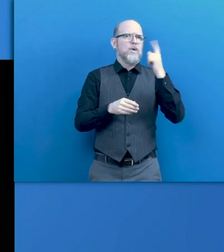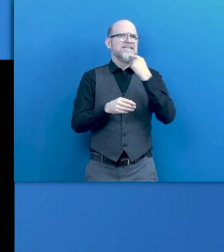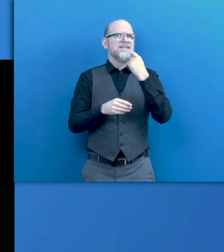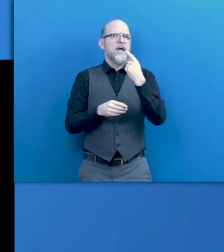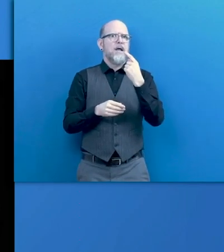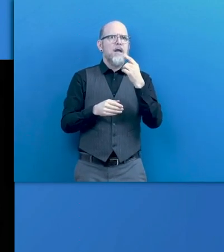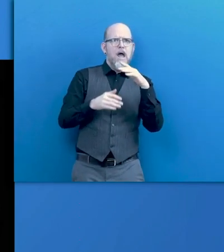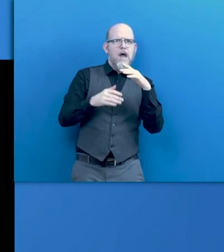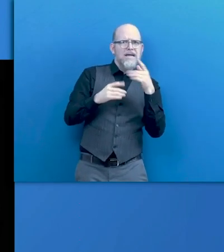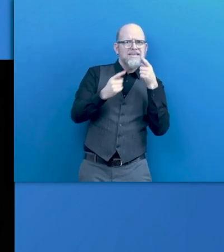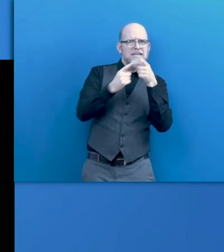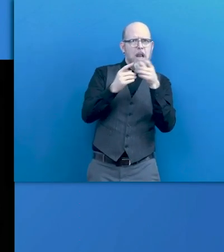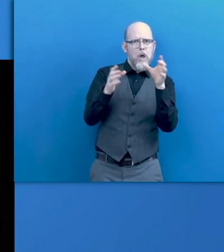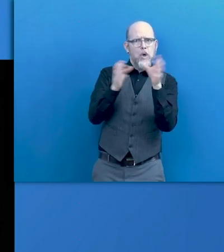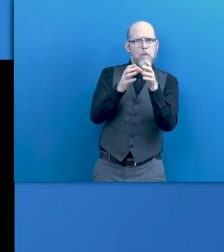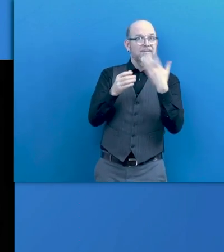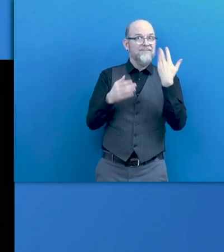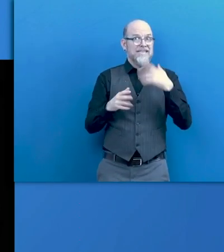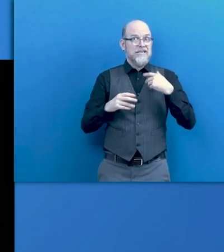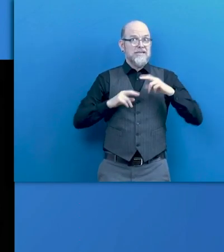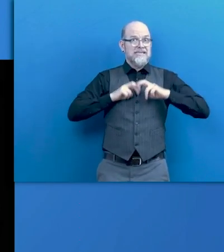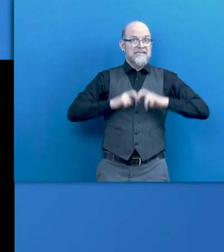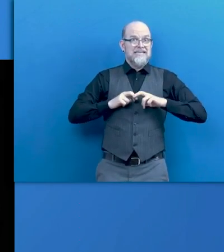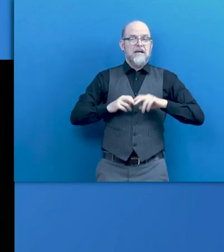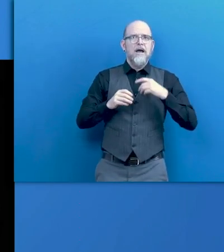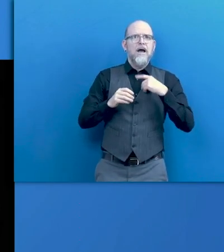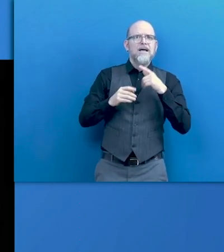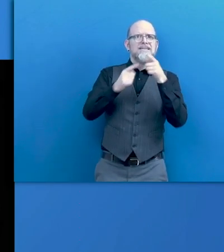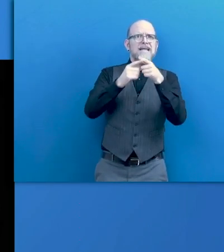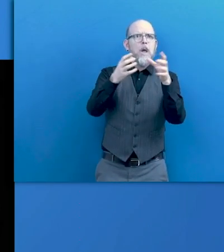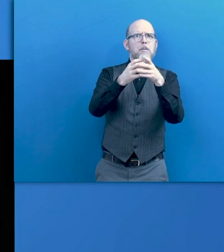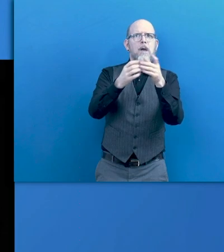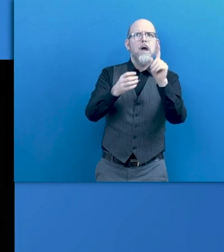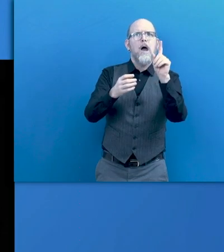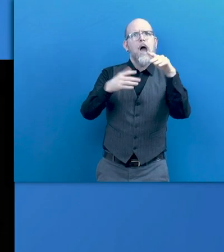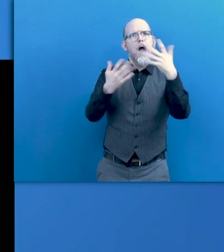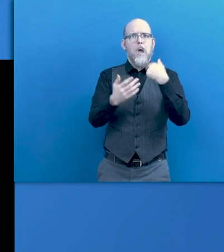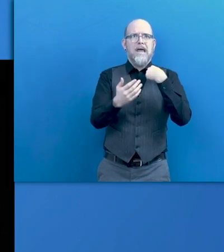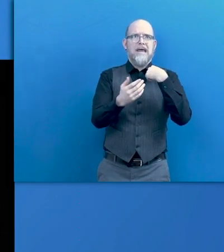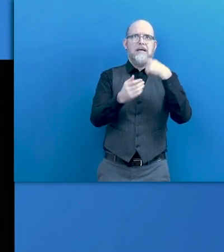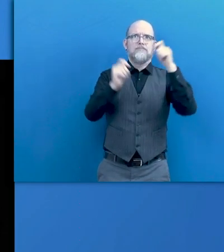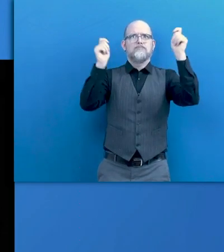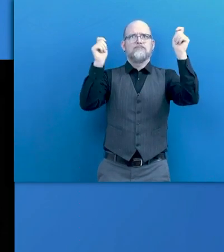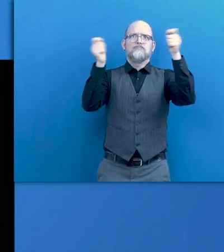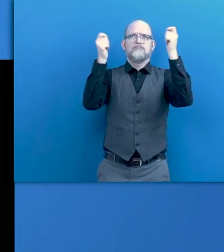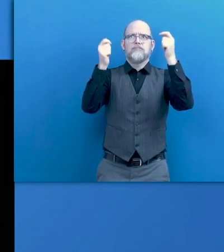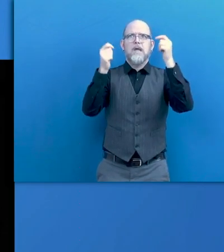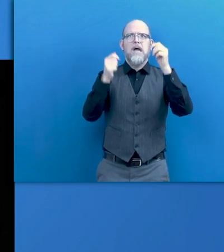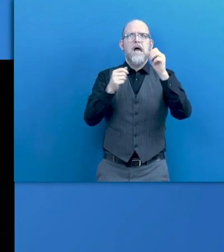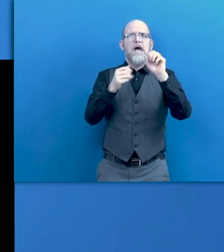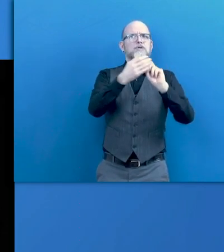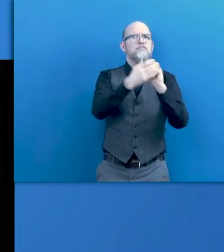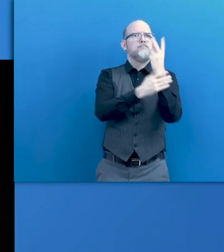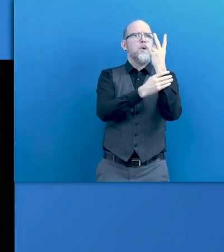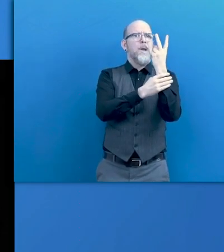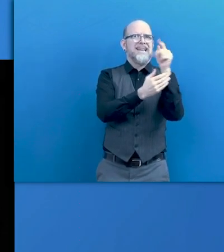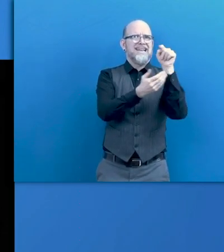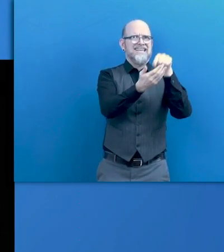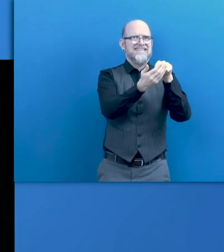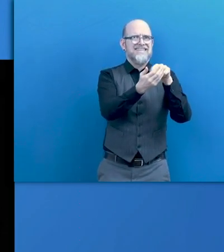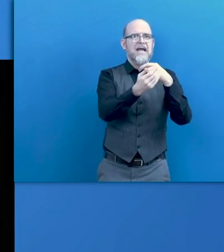to deal with how big is the target group. When you do an event like Spawnpoint, of course, you have to look at who are you doing it